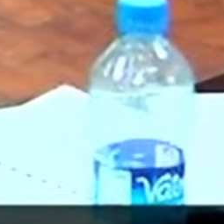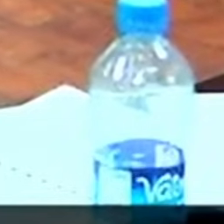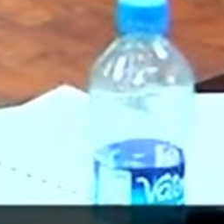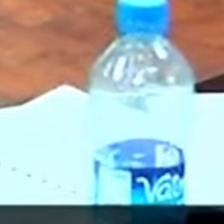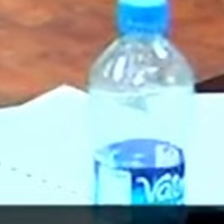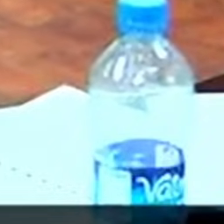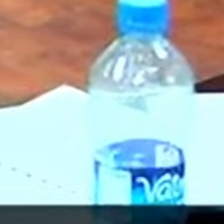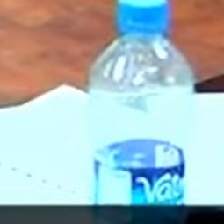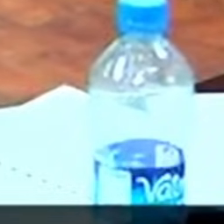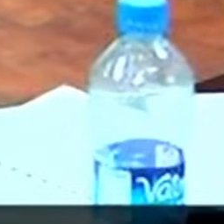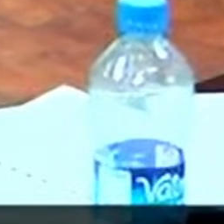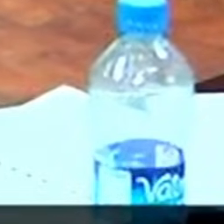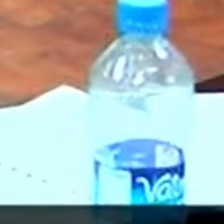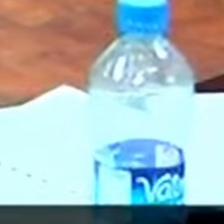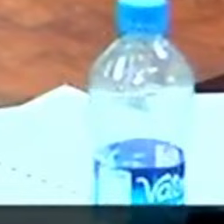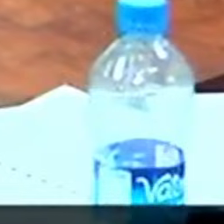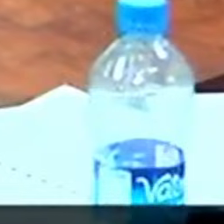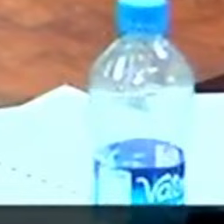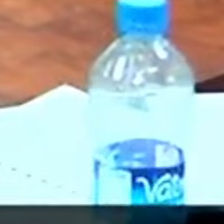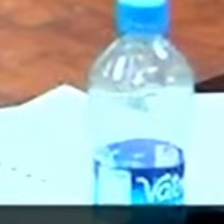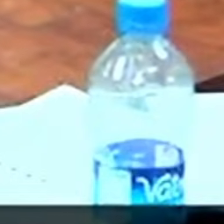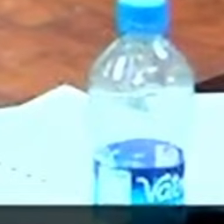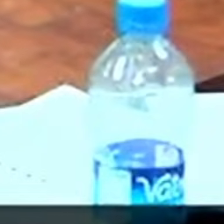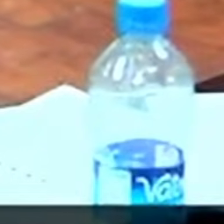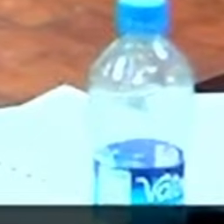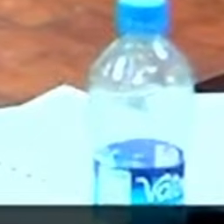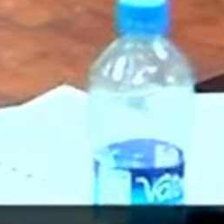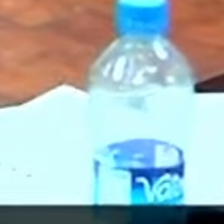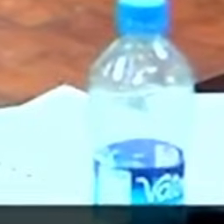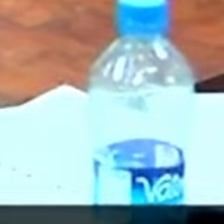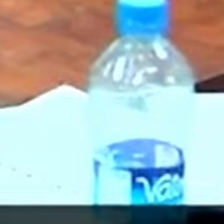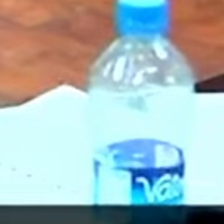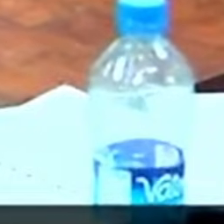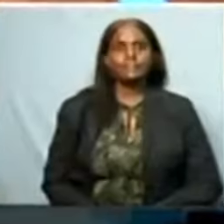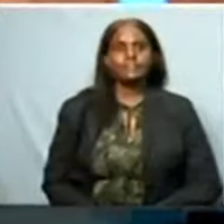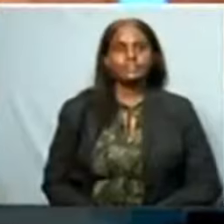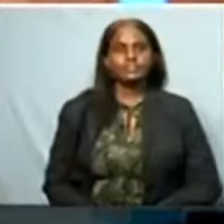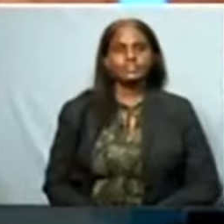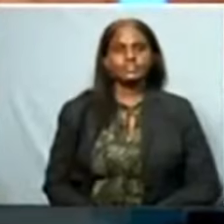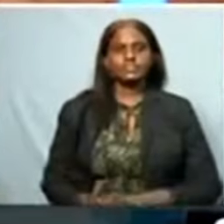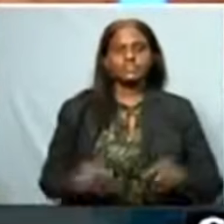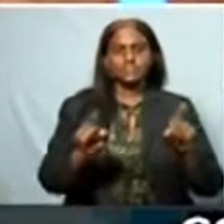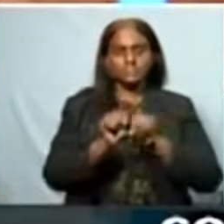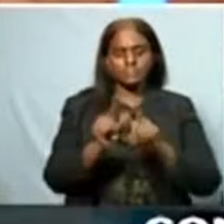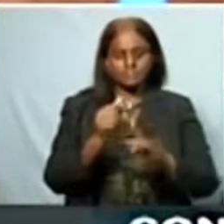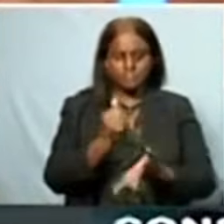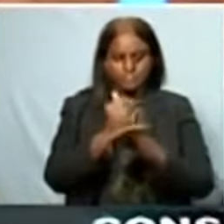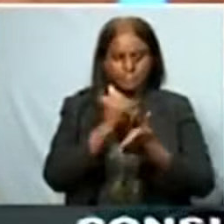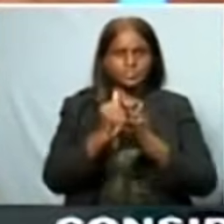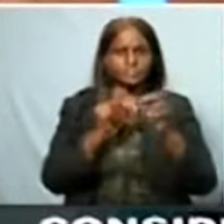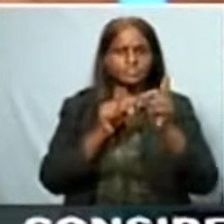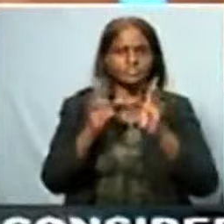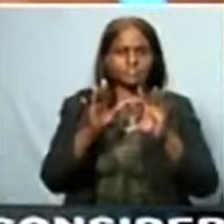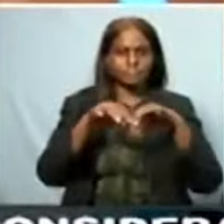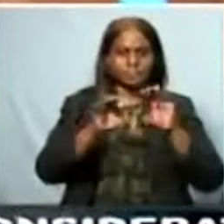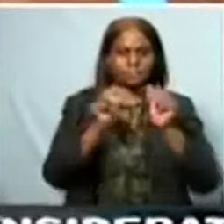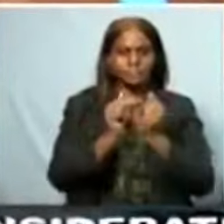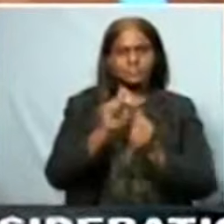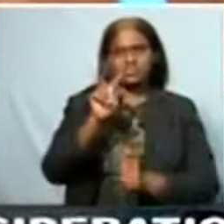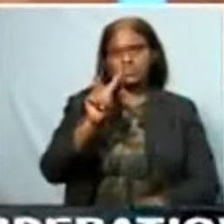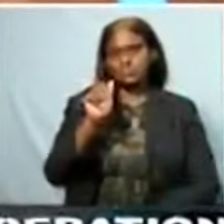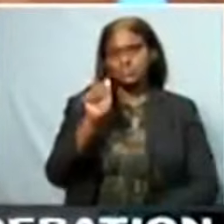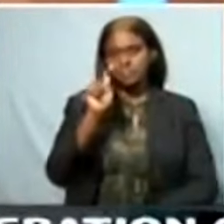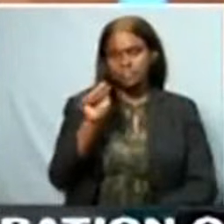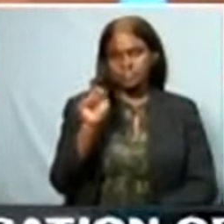Then Honorable Wamunyima, the same Assistant Director, need to answer. So maybe let's proceed with the VAT, take it off.